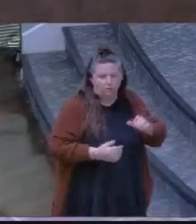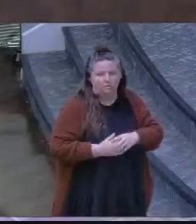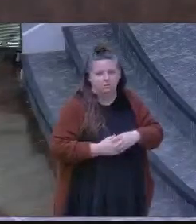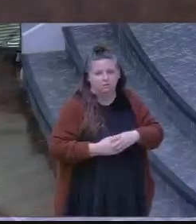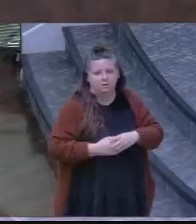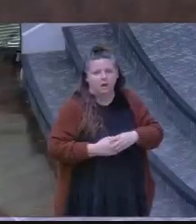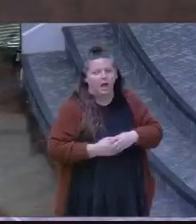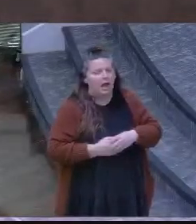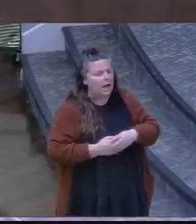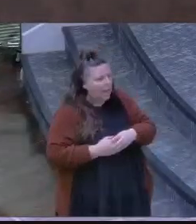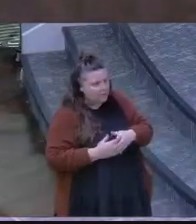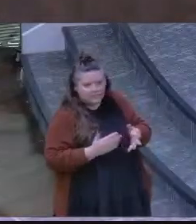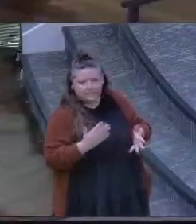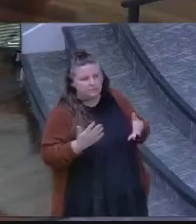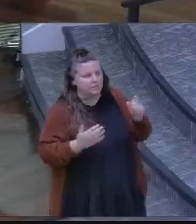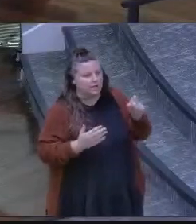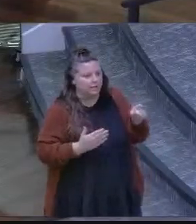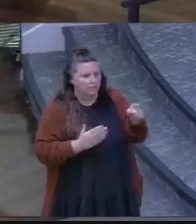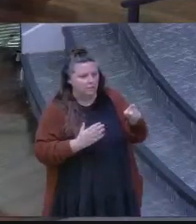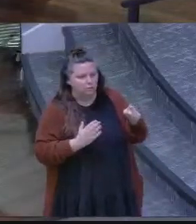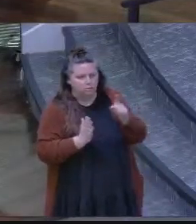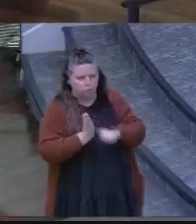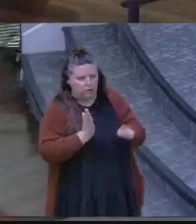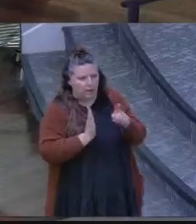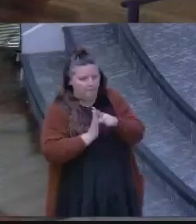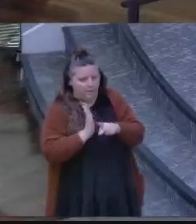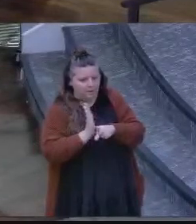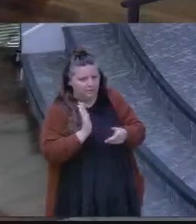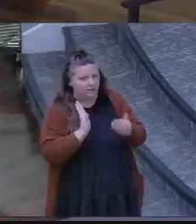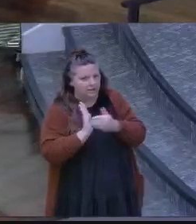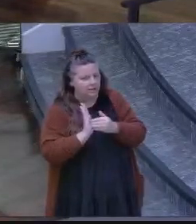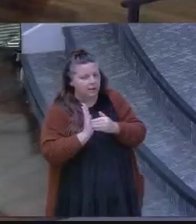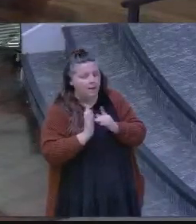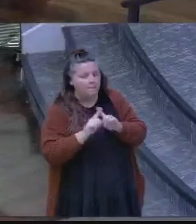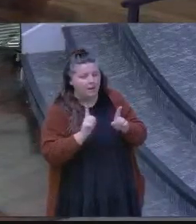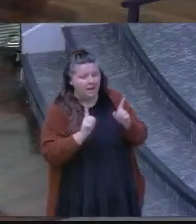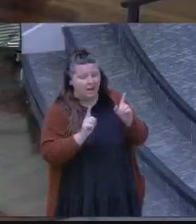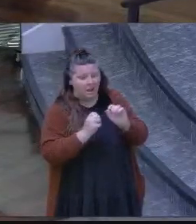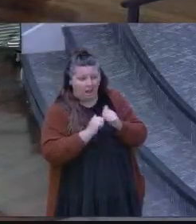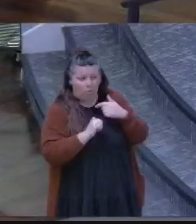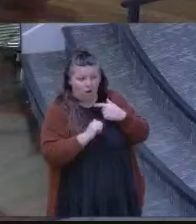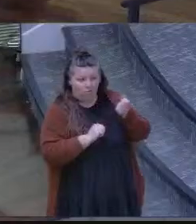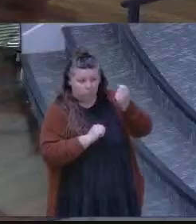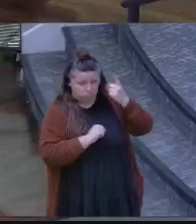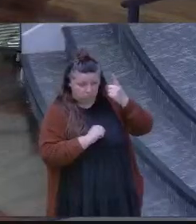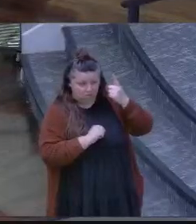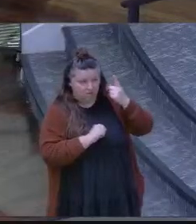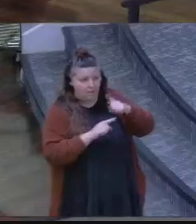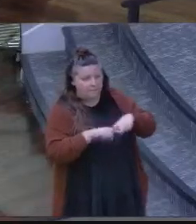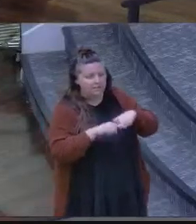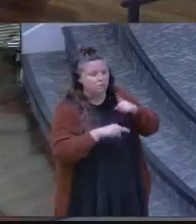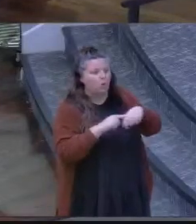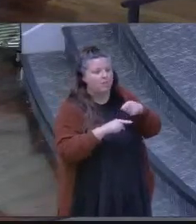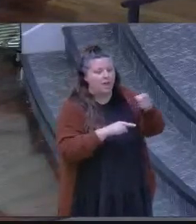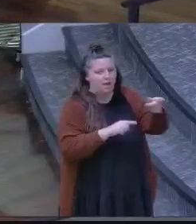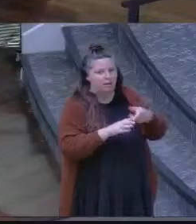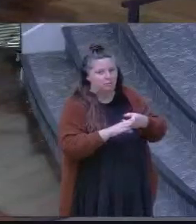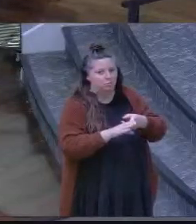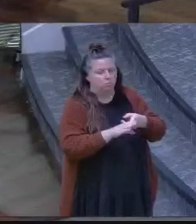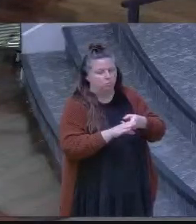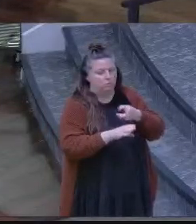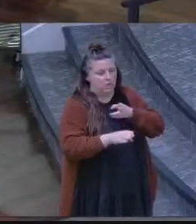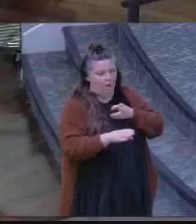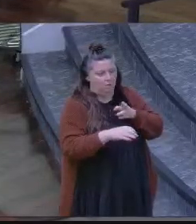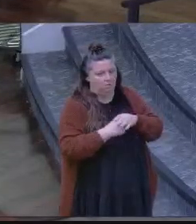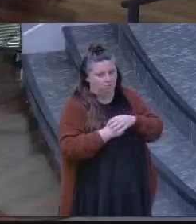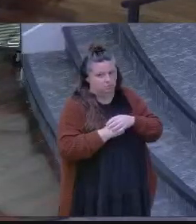I'll have to look at the policy, but as I read, I thought it was based off of when they resign. But I'll pull it